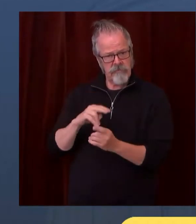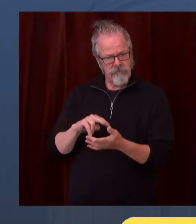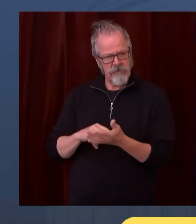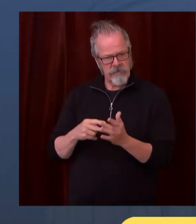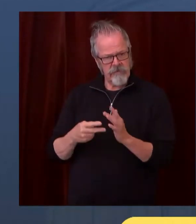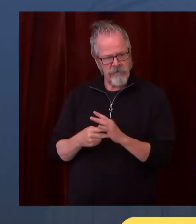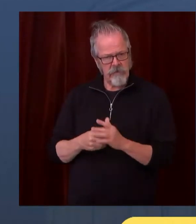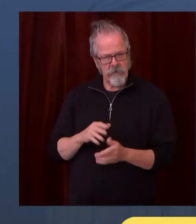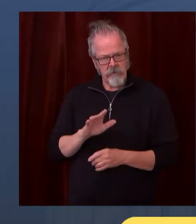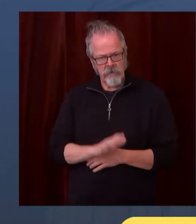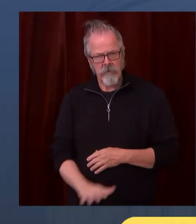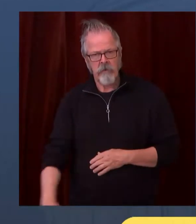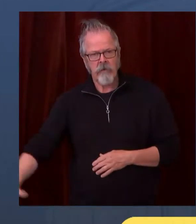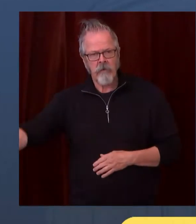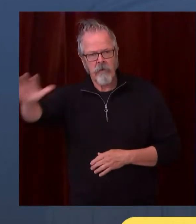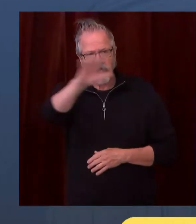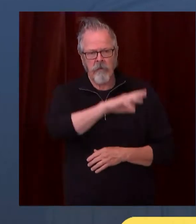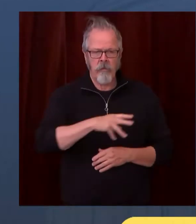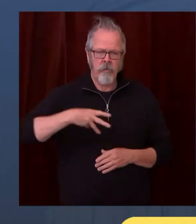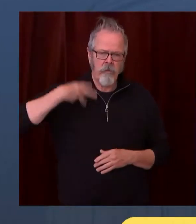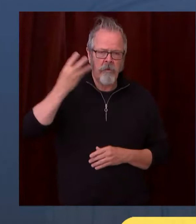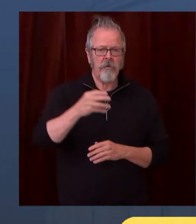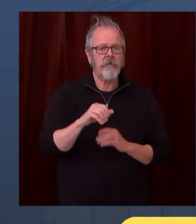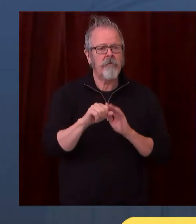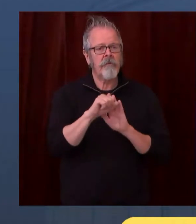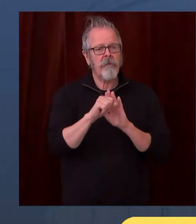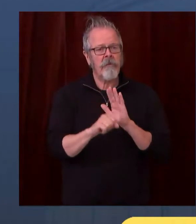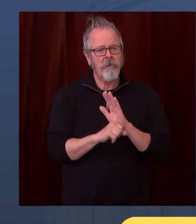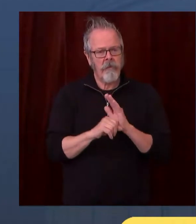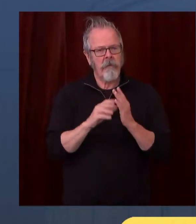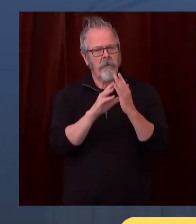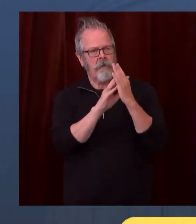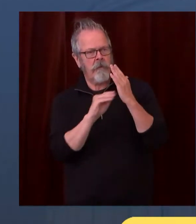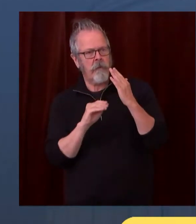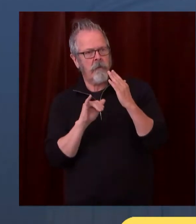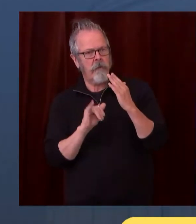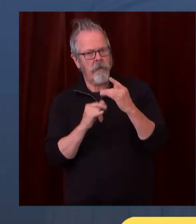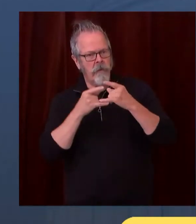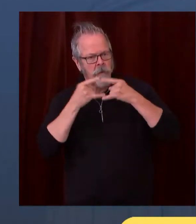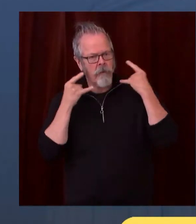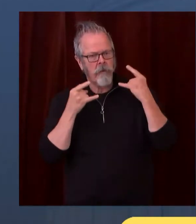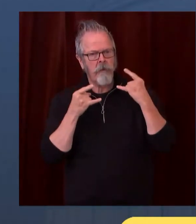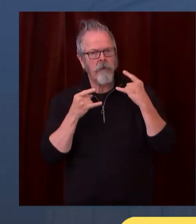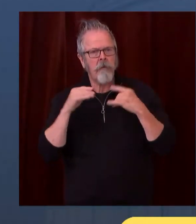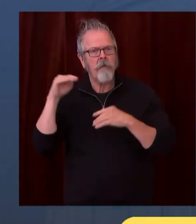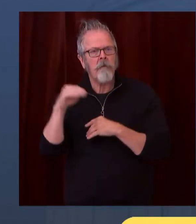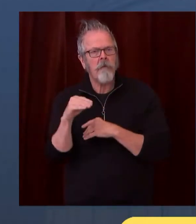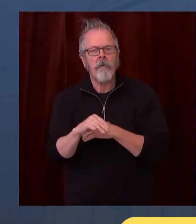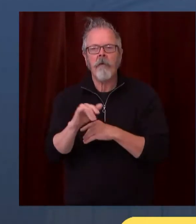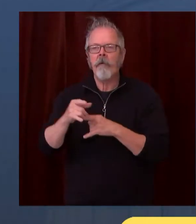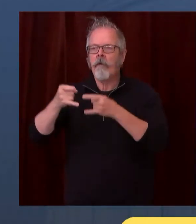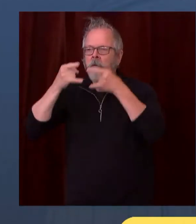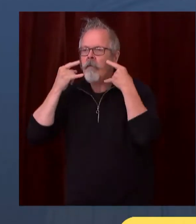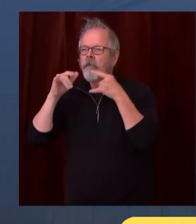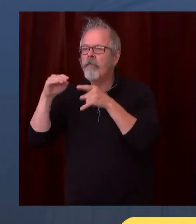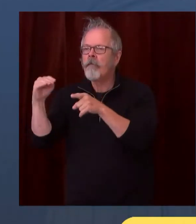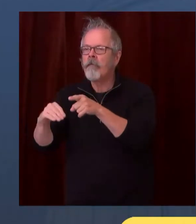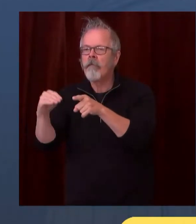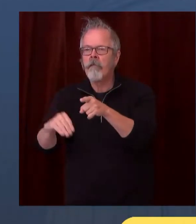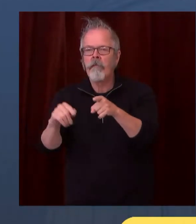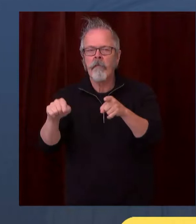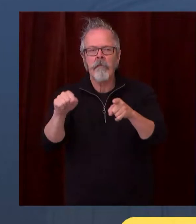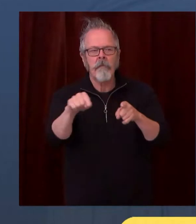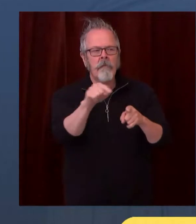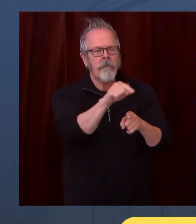we've had one county demonstrate a significant decline associated with a strong masking up